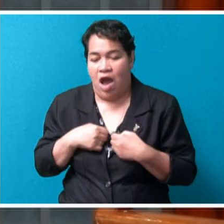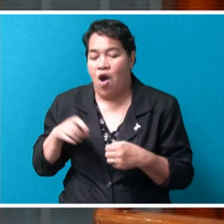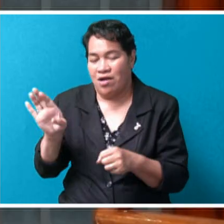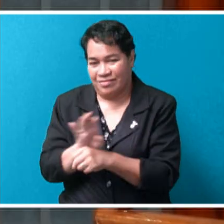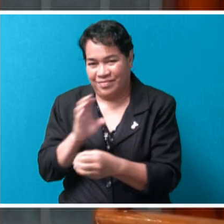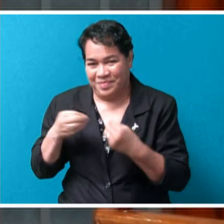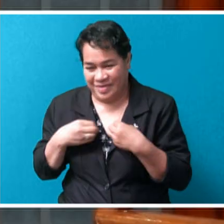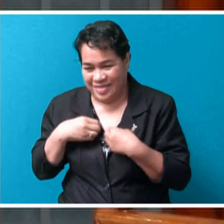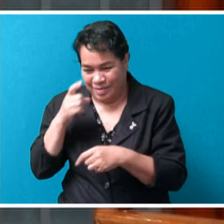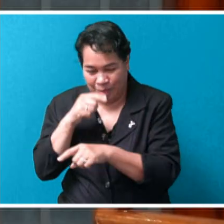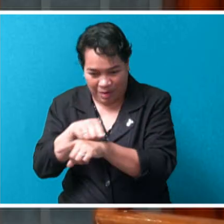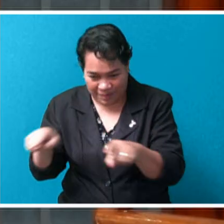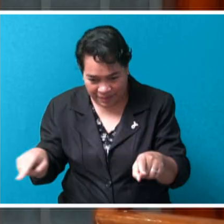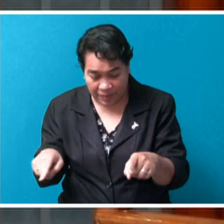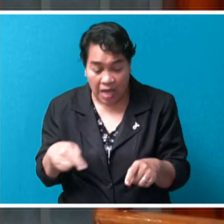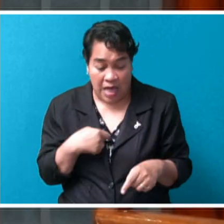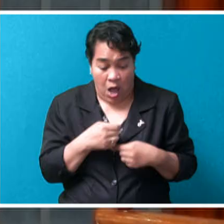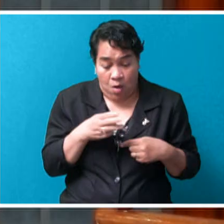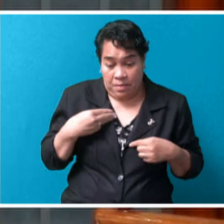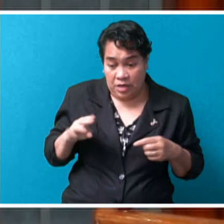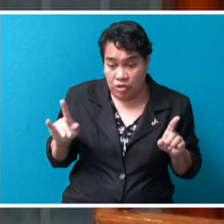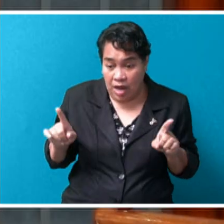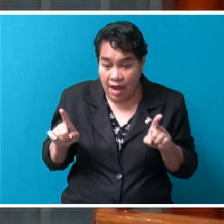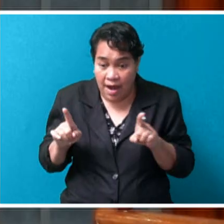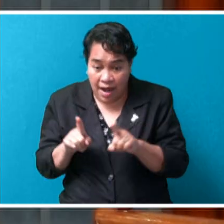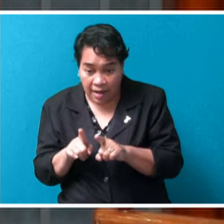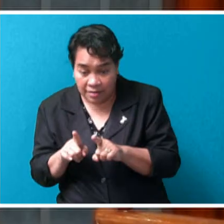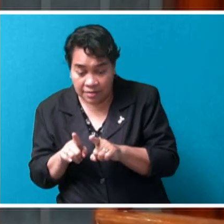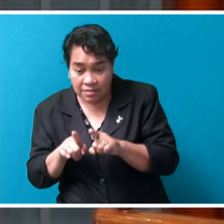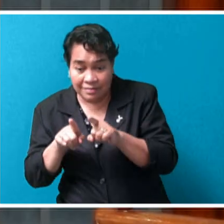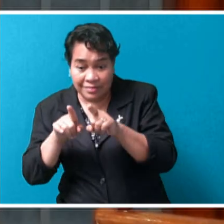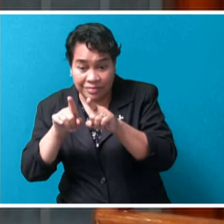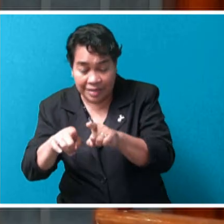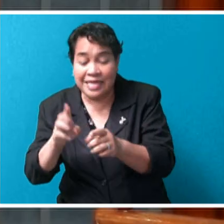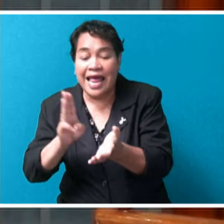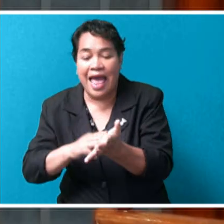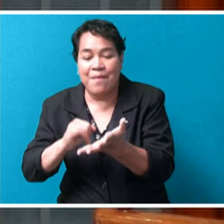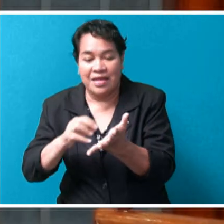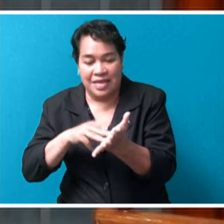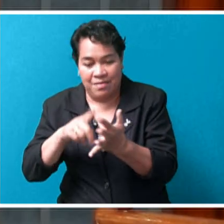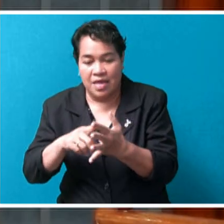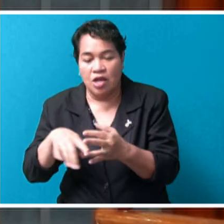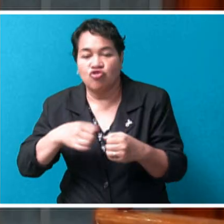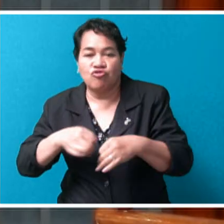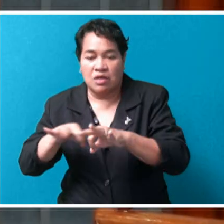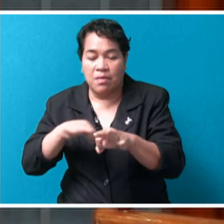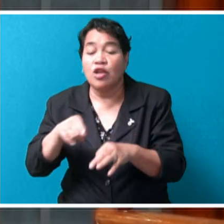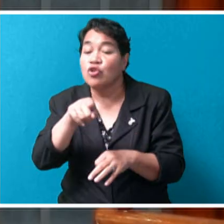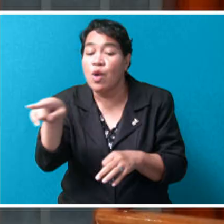The Ministry has aligned its work into 8 clusters in the MSME Strategic Plan, which you all have a copy